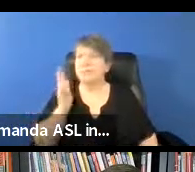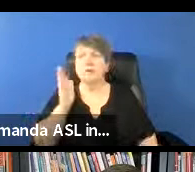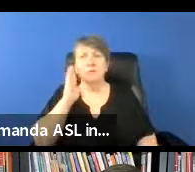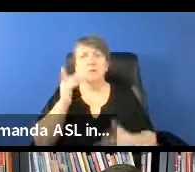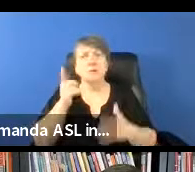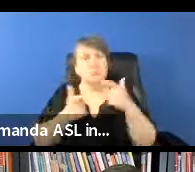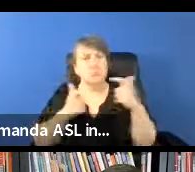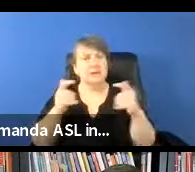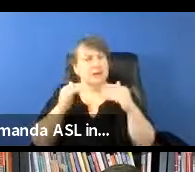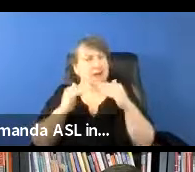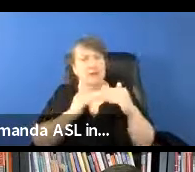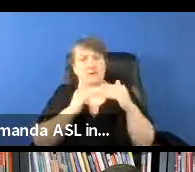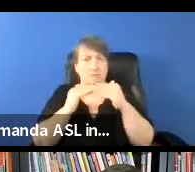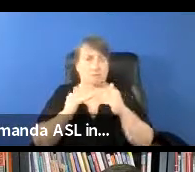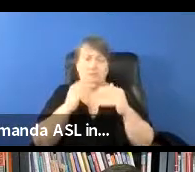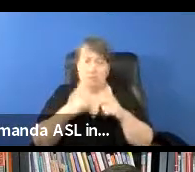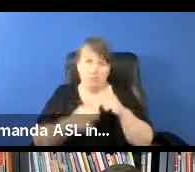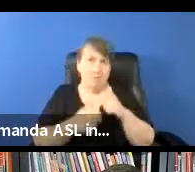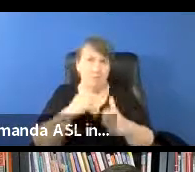equity problem,